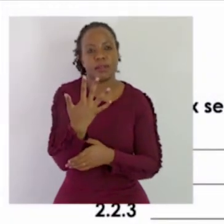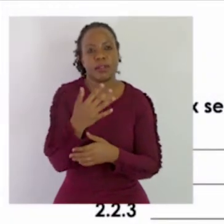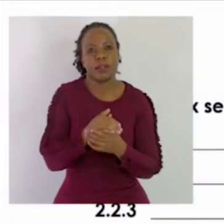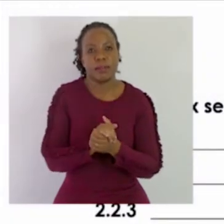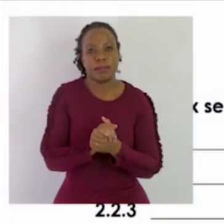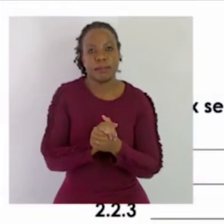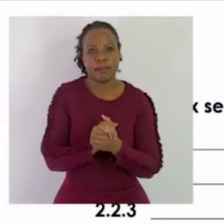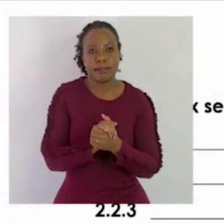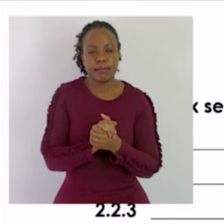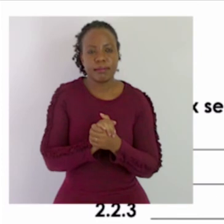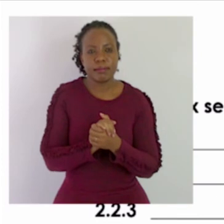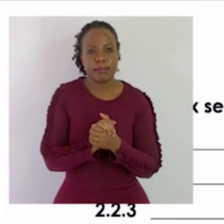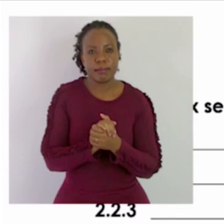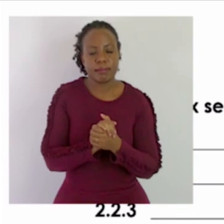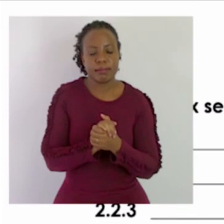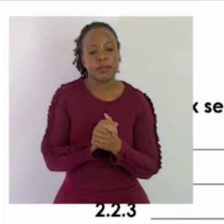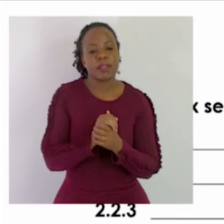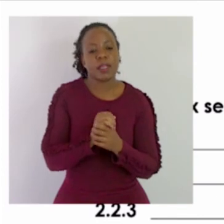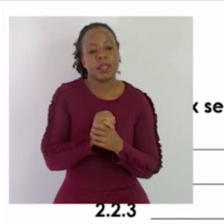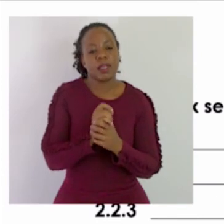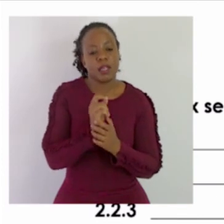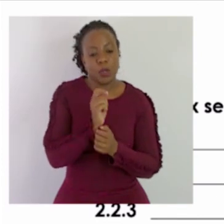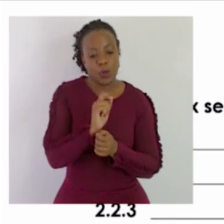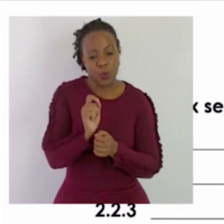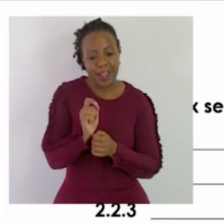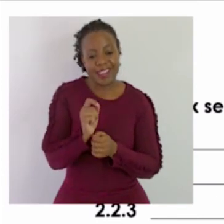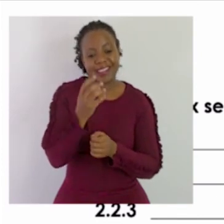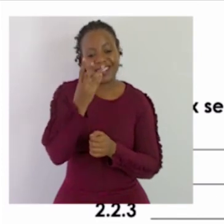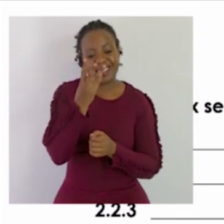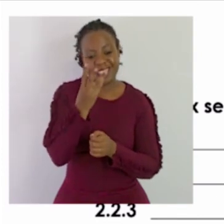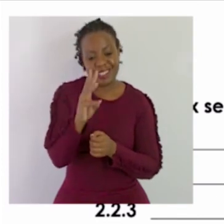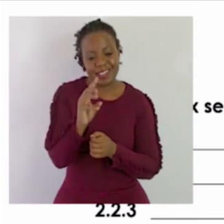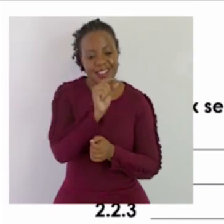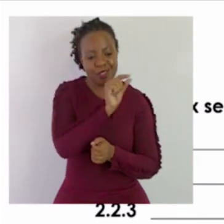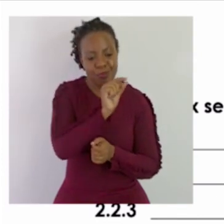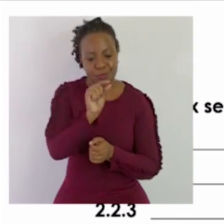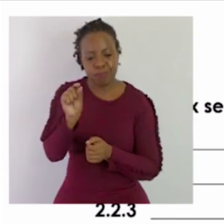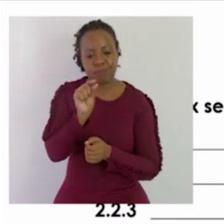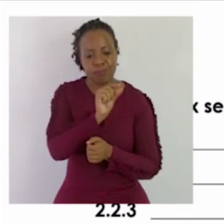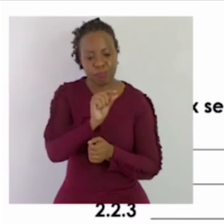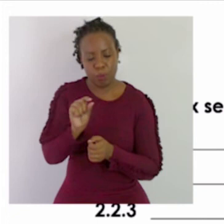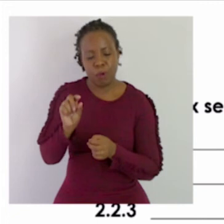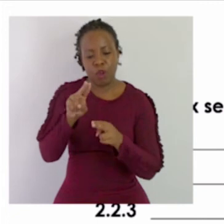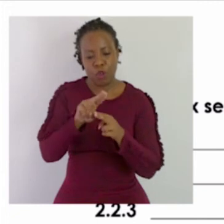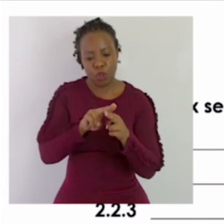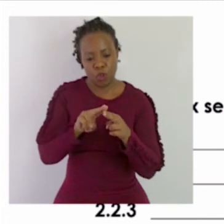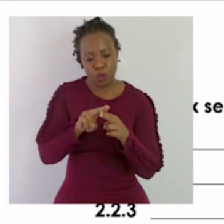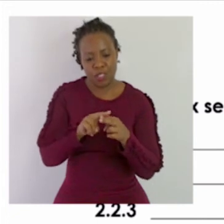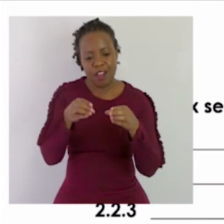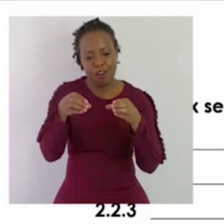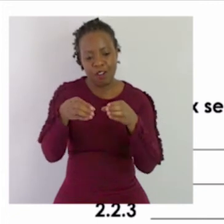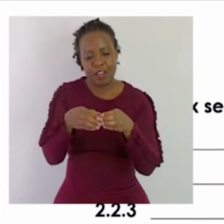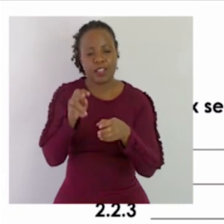it says, write 6 sentences using collective nouns from the passage. Remember,